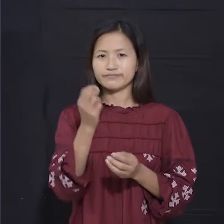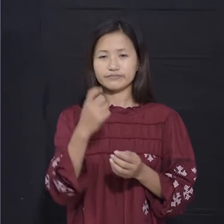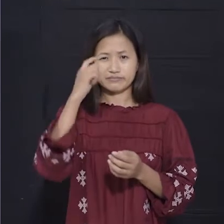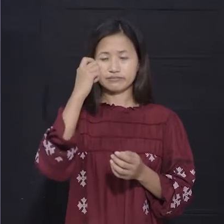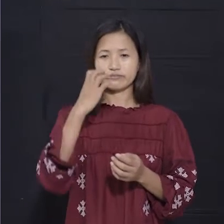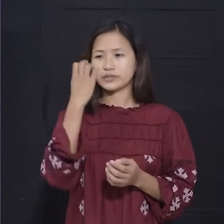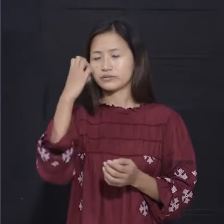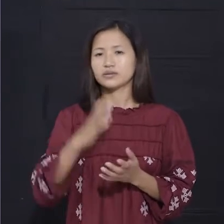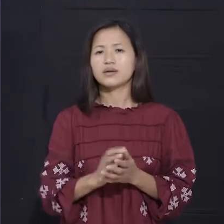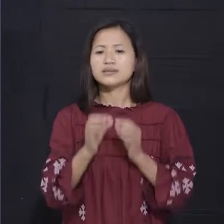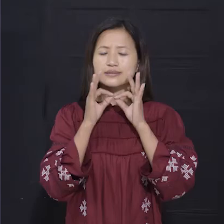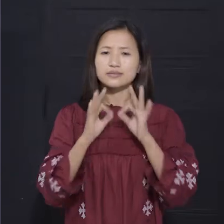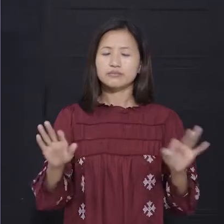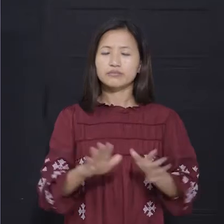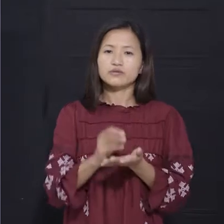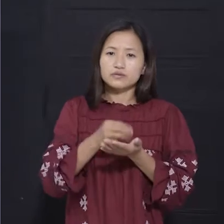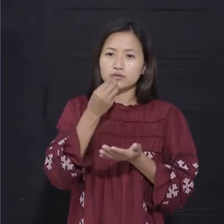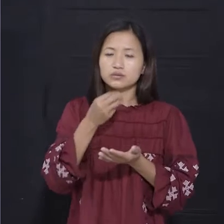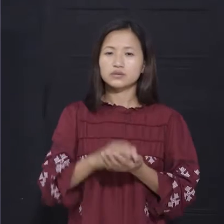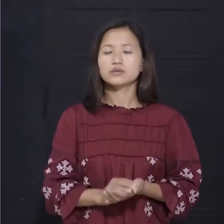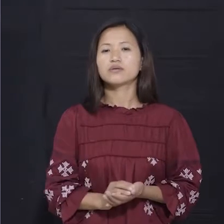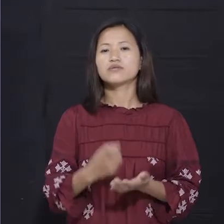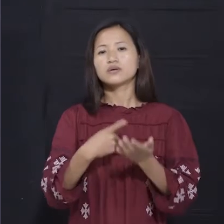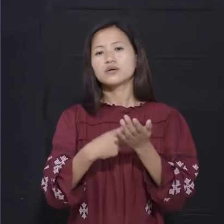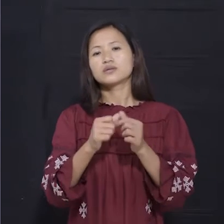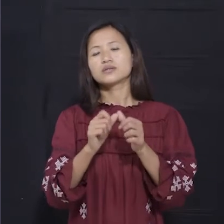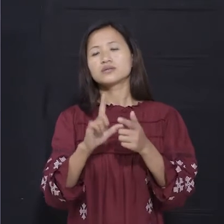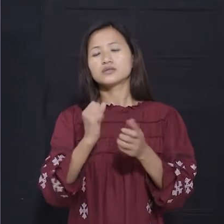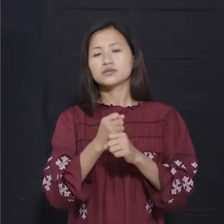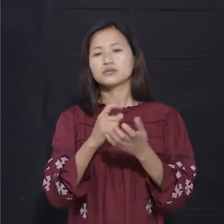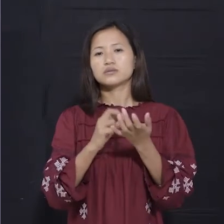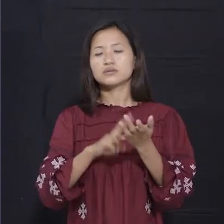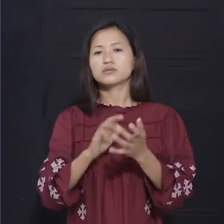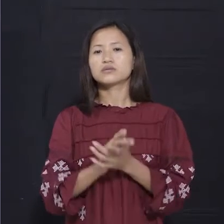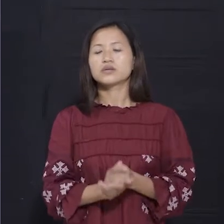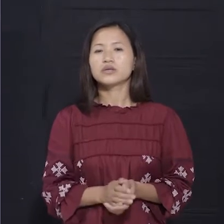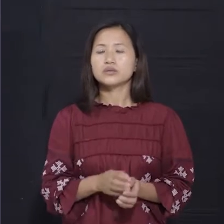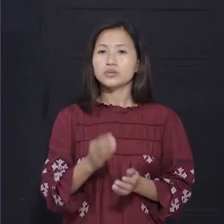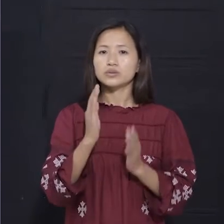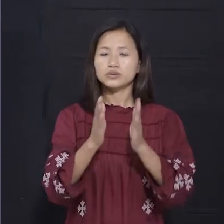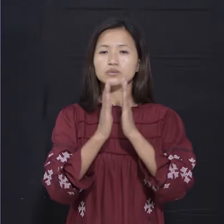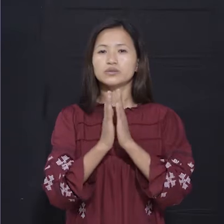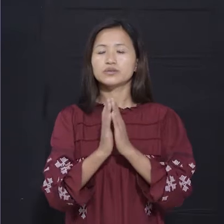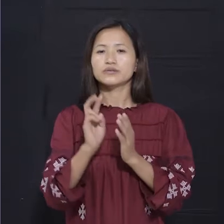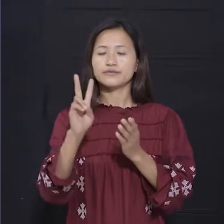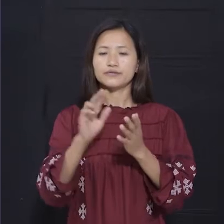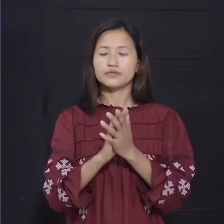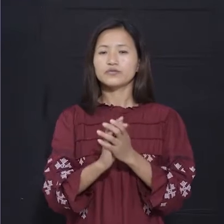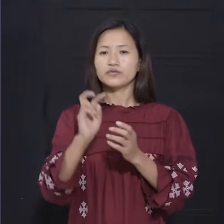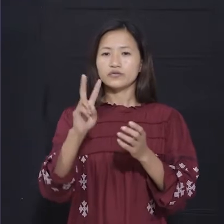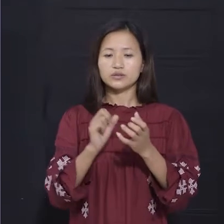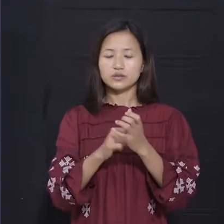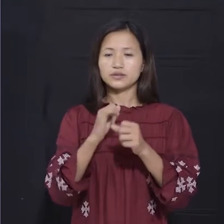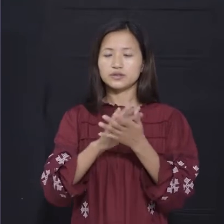for a very simple food. Even religion also, they mostly worship Lord Vishnu and Lord Shiva.